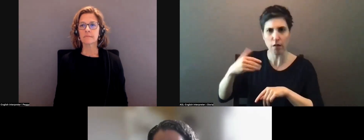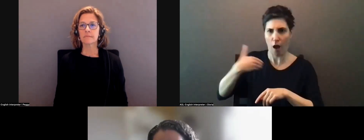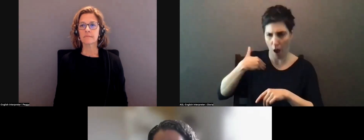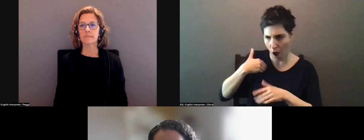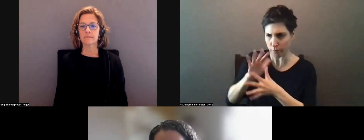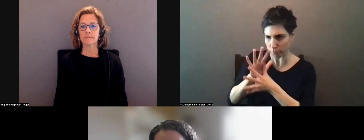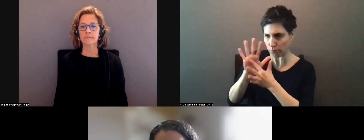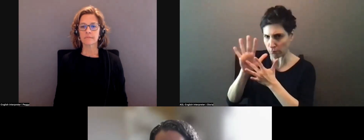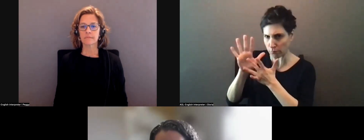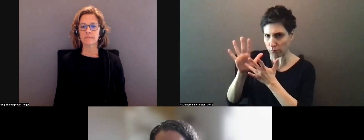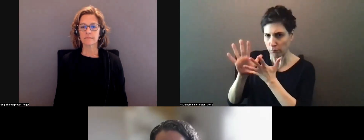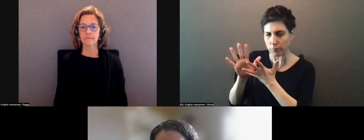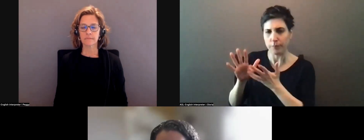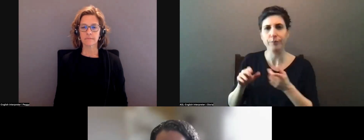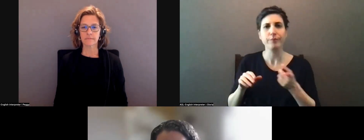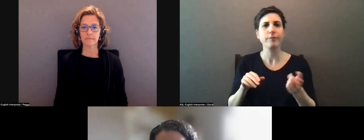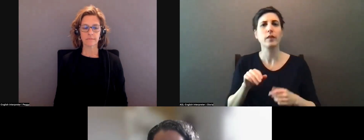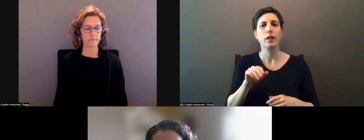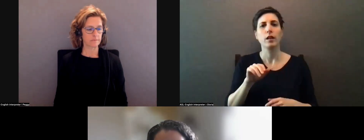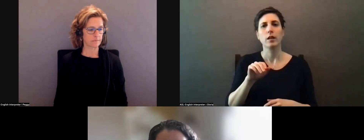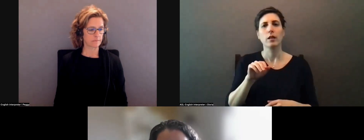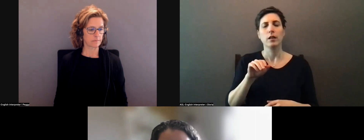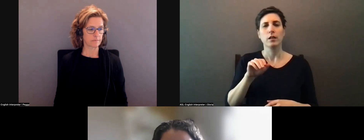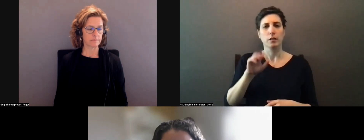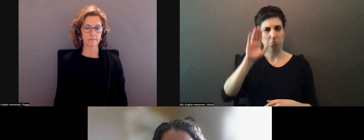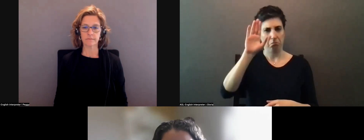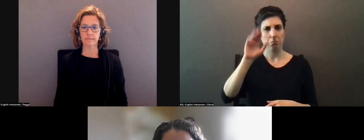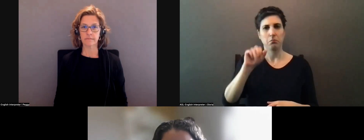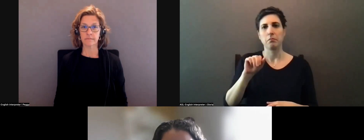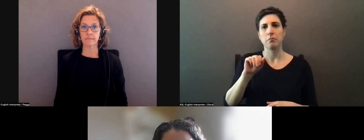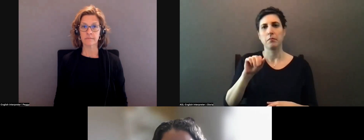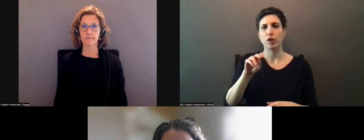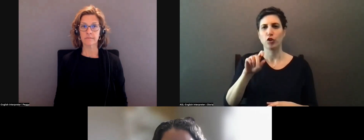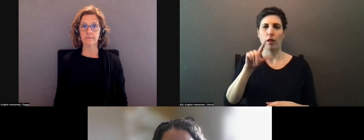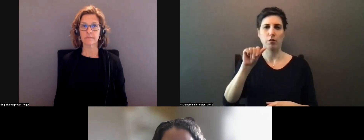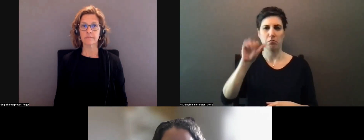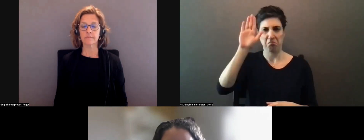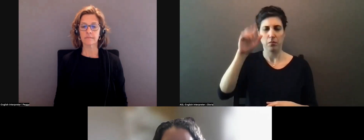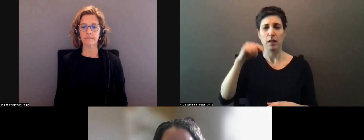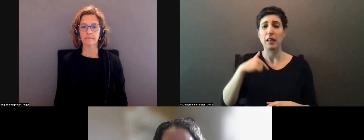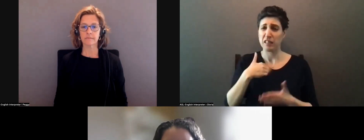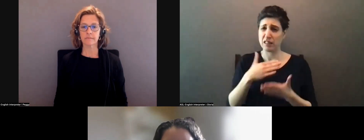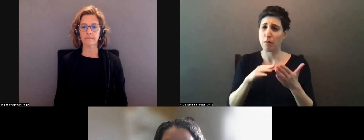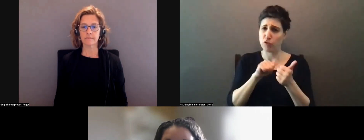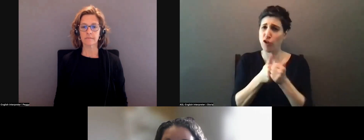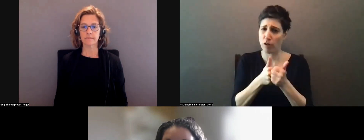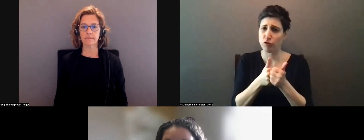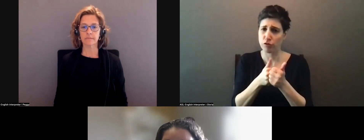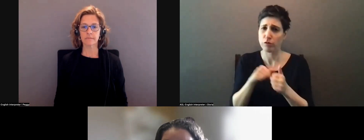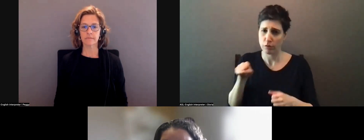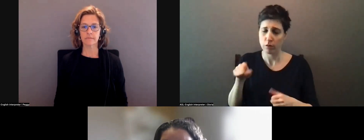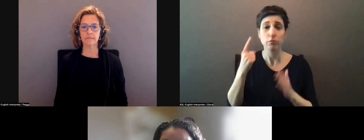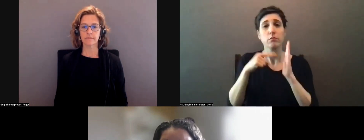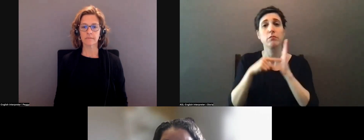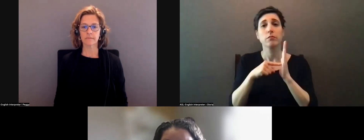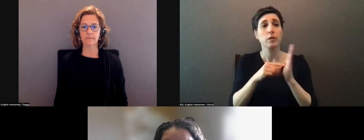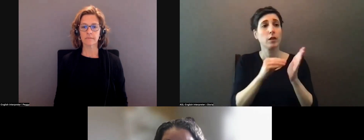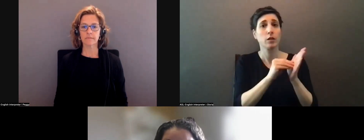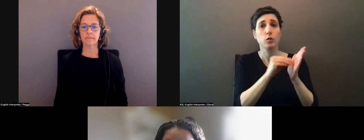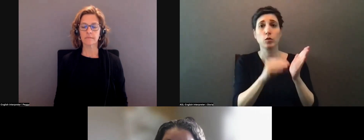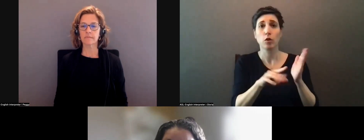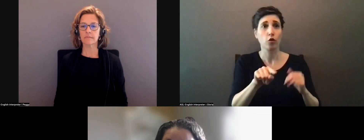we do run into some challenges. Sorry, Althea. Like for example, our learners don't get school